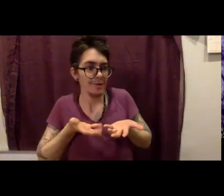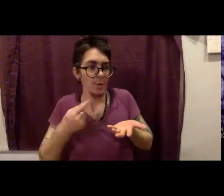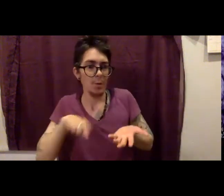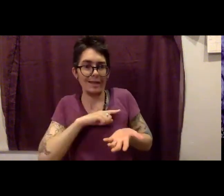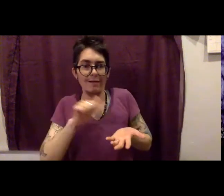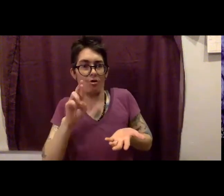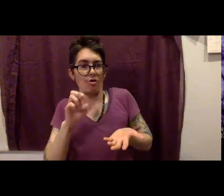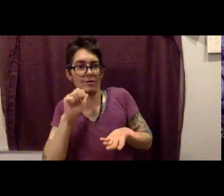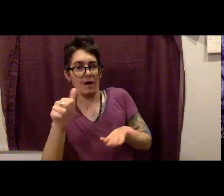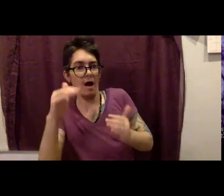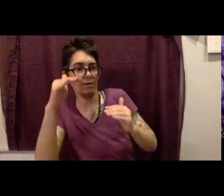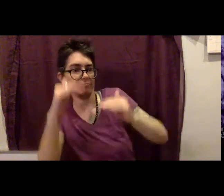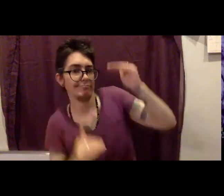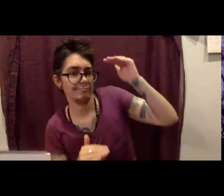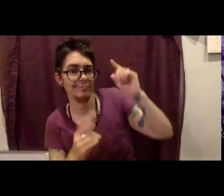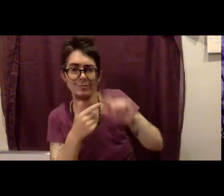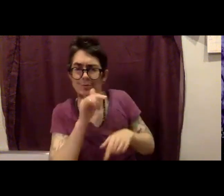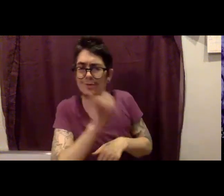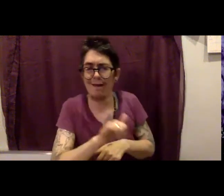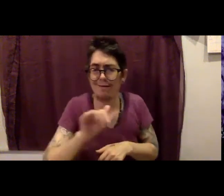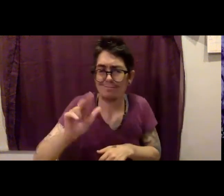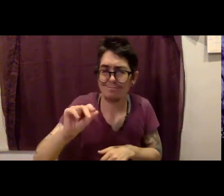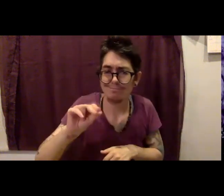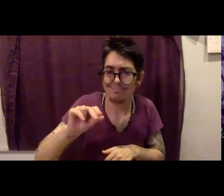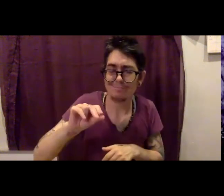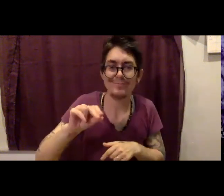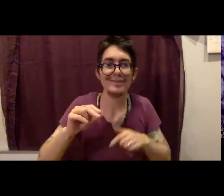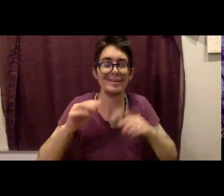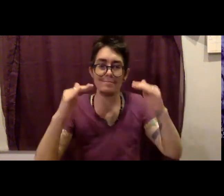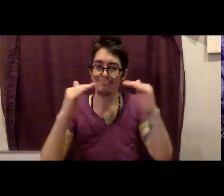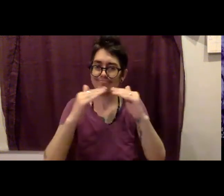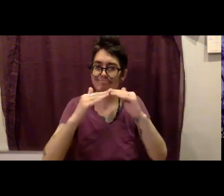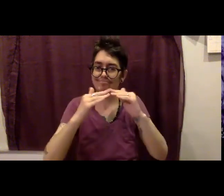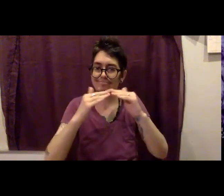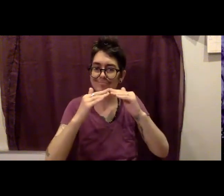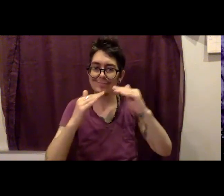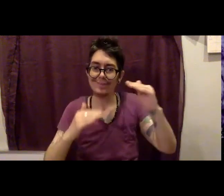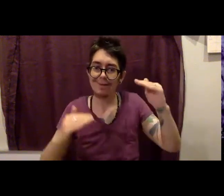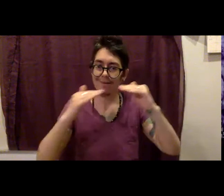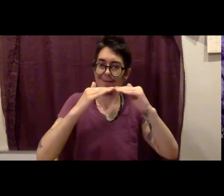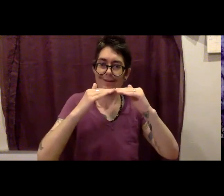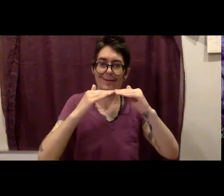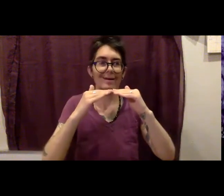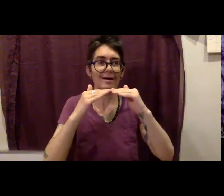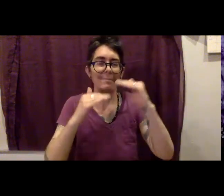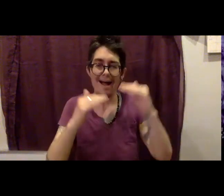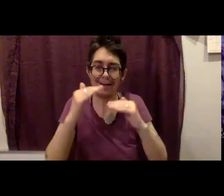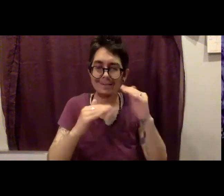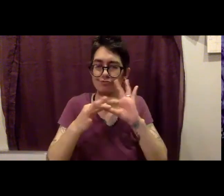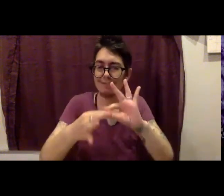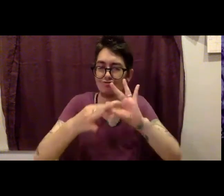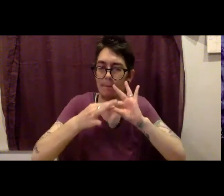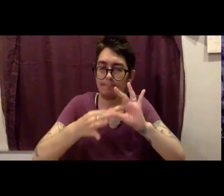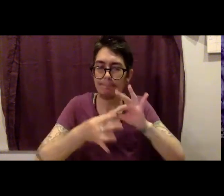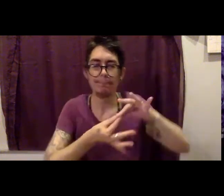and we have the universal energy that we can bring in. And so, I mean, we're really not more than or less than. So there's an equality that